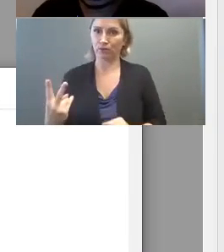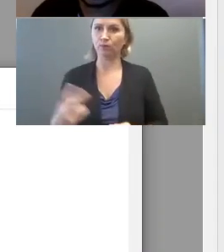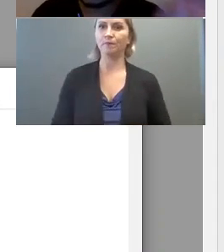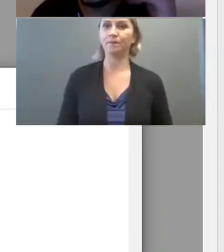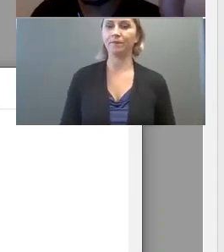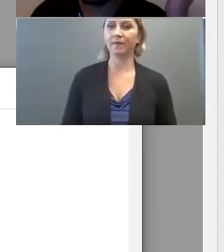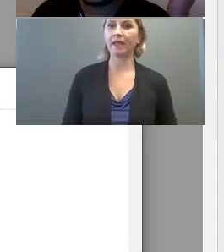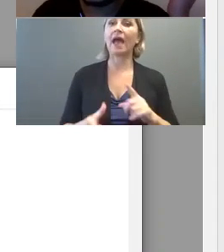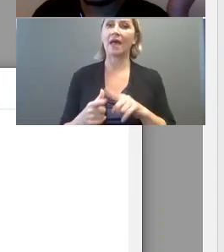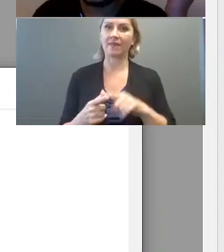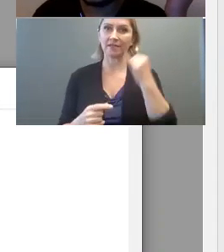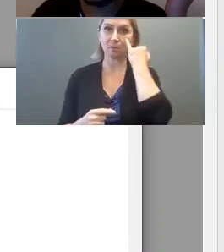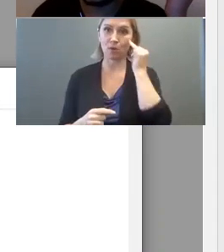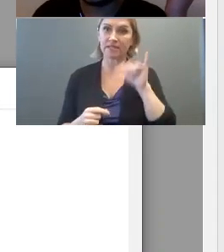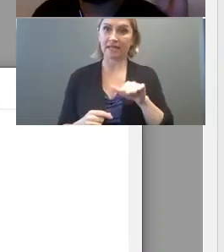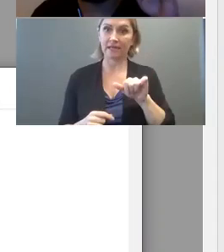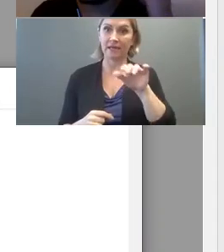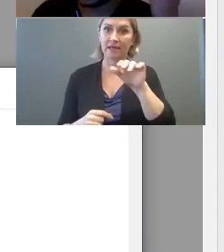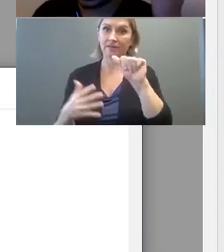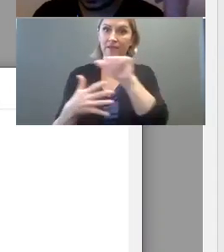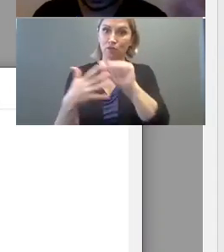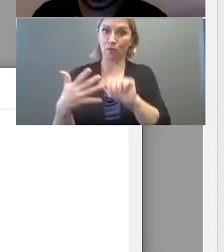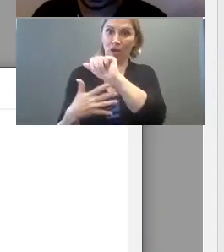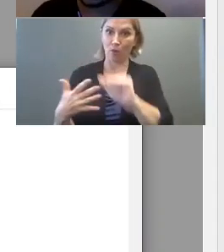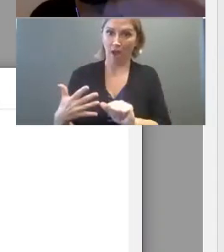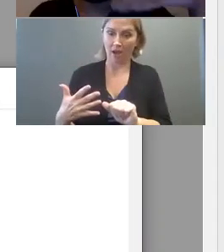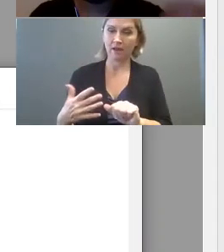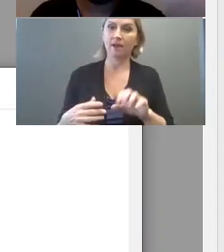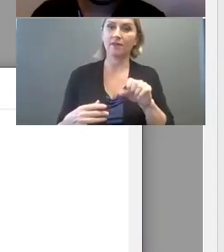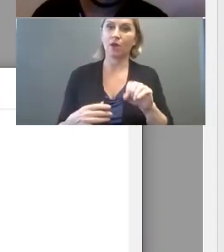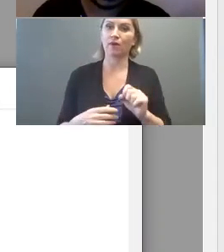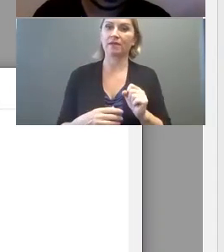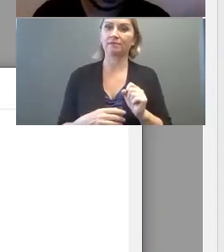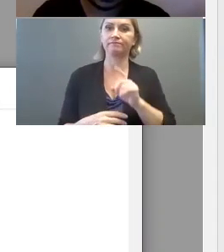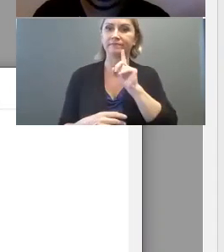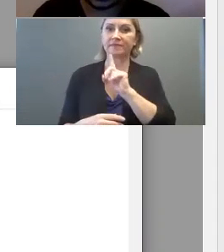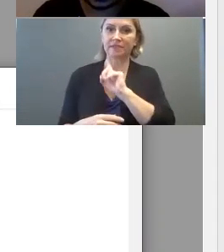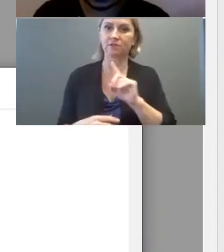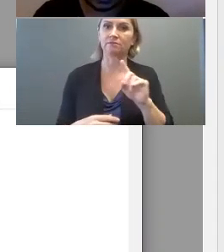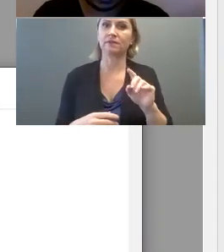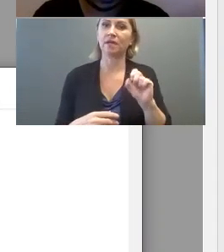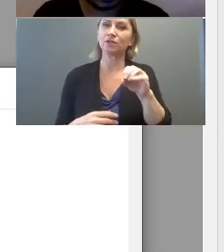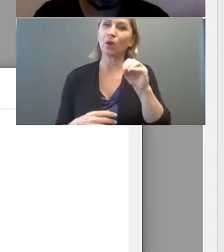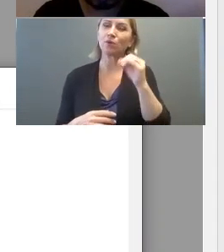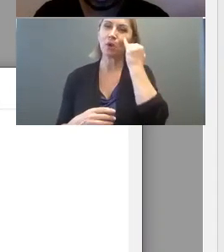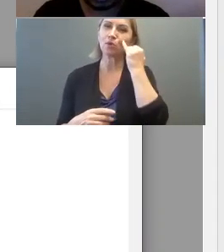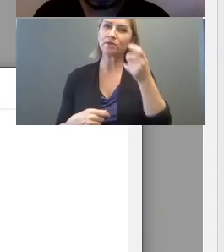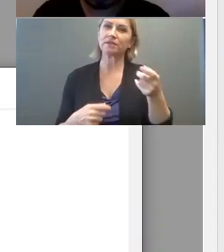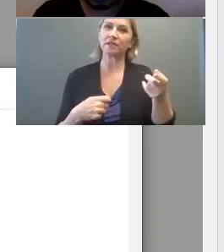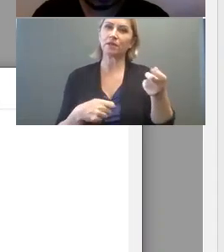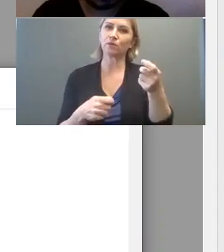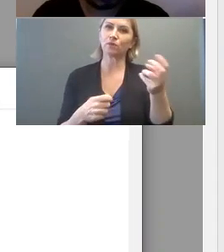And then let's say that these two function calls return a single integer, right? And let's say that it returns int